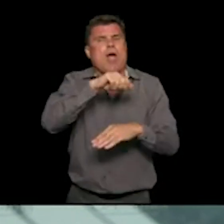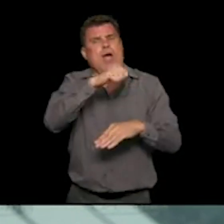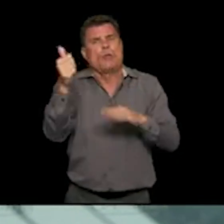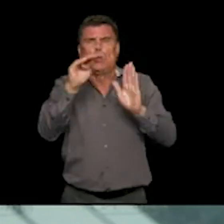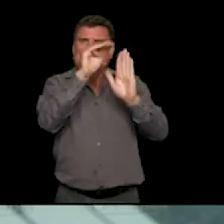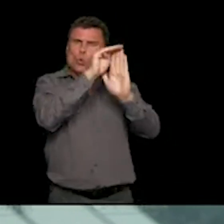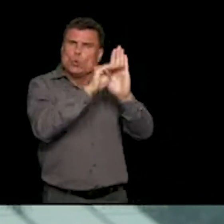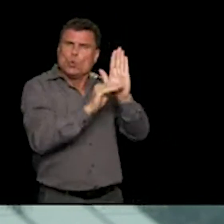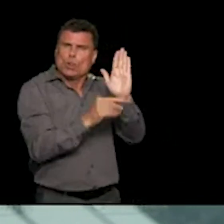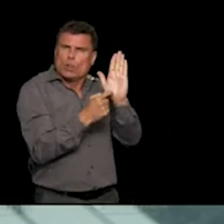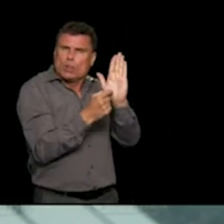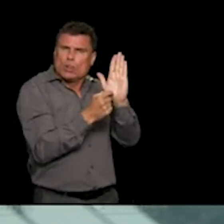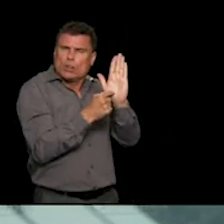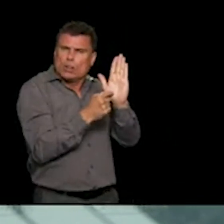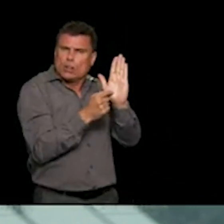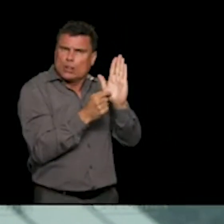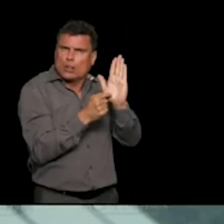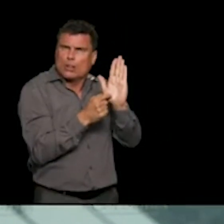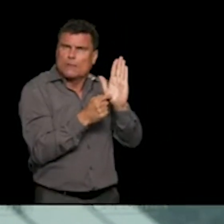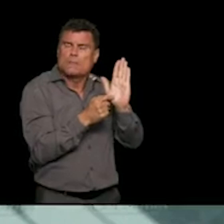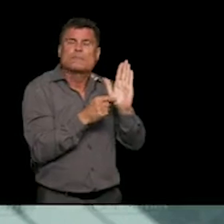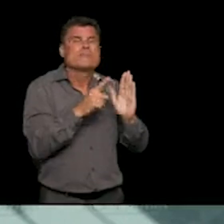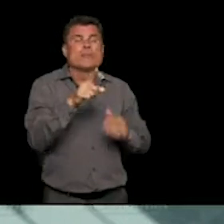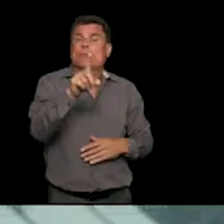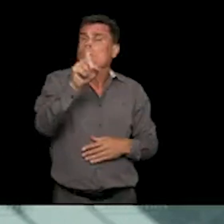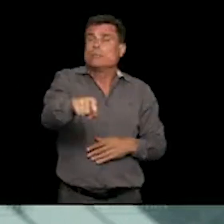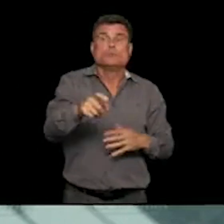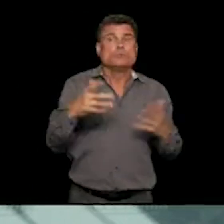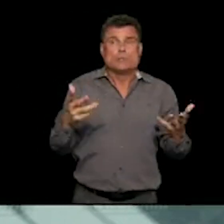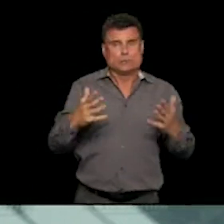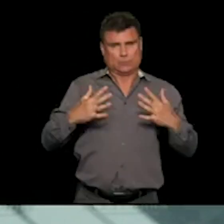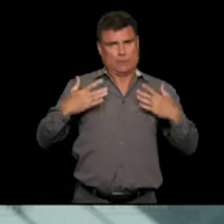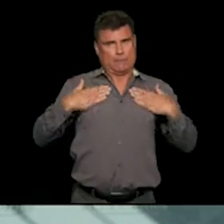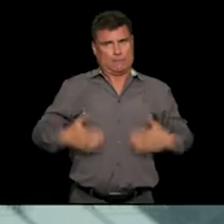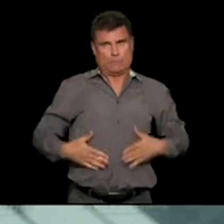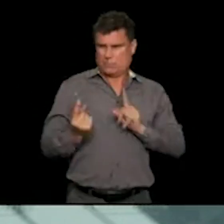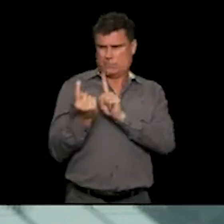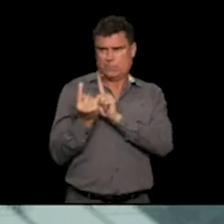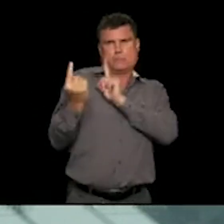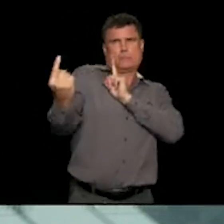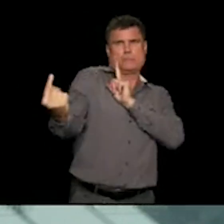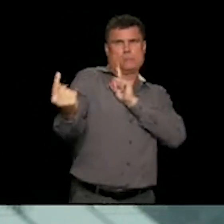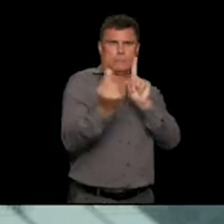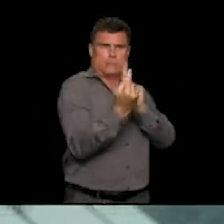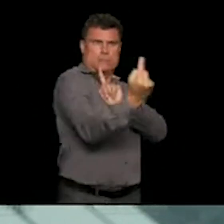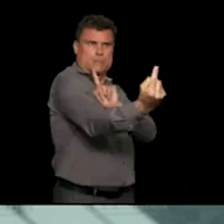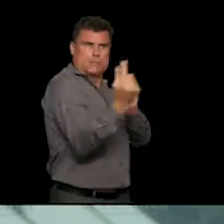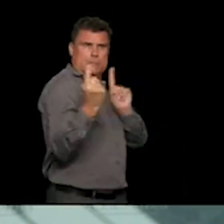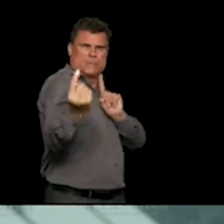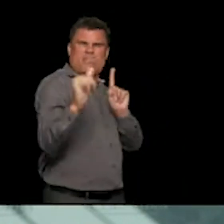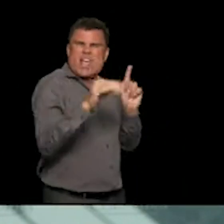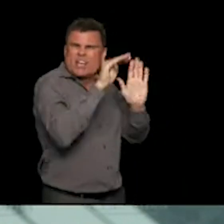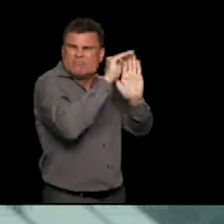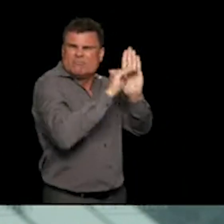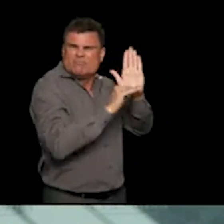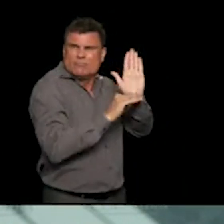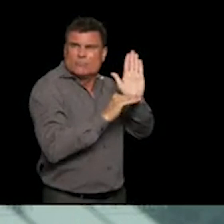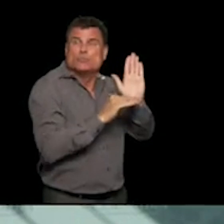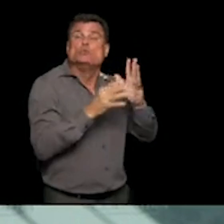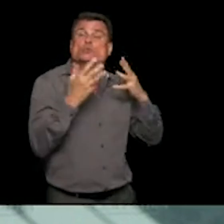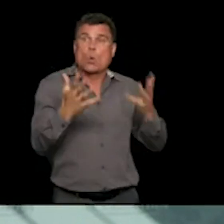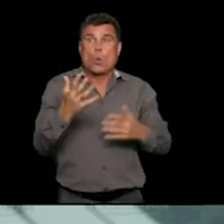rules that you are to maintain to be able to maintain 2 meters of social distancing. Again, police